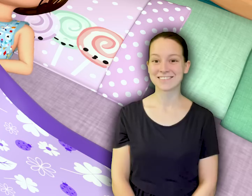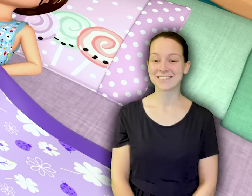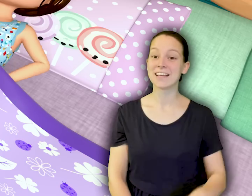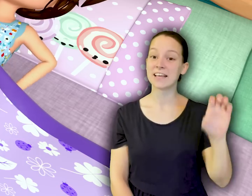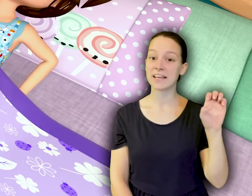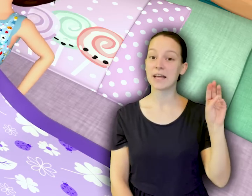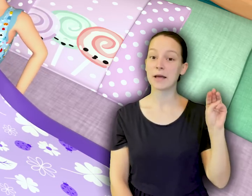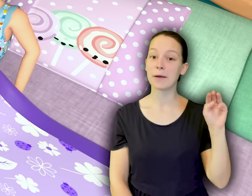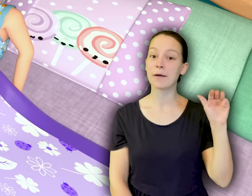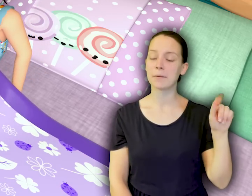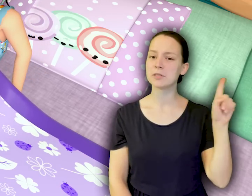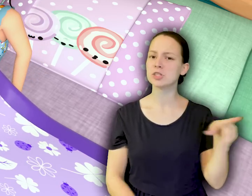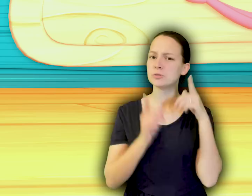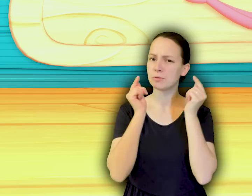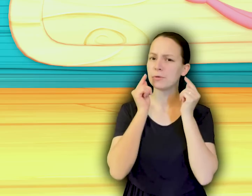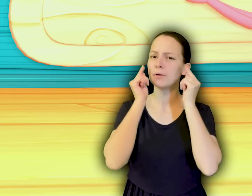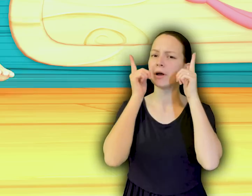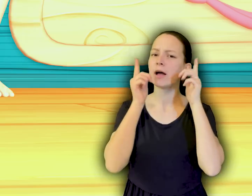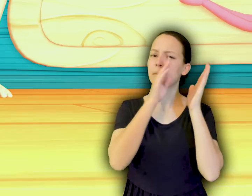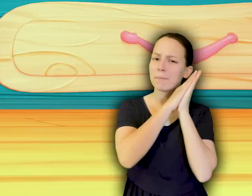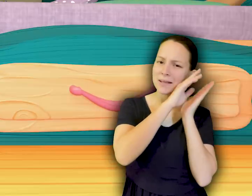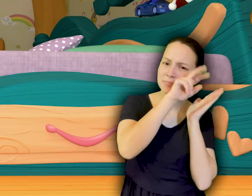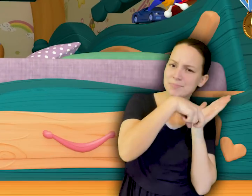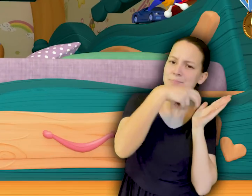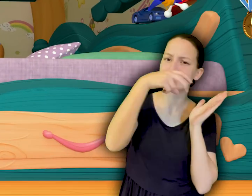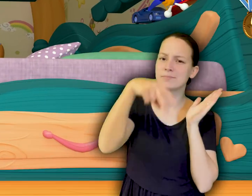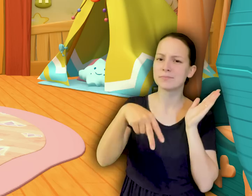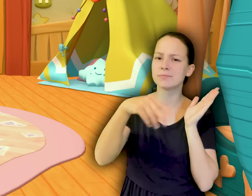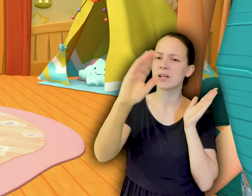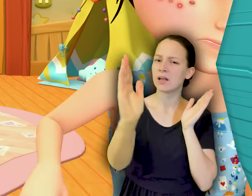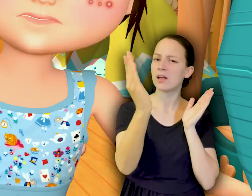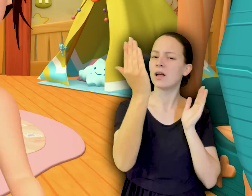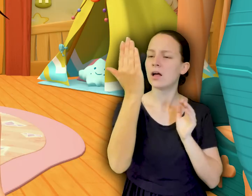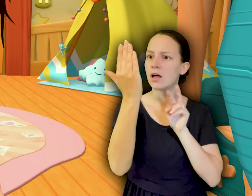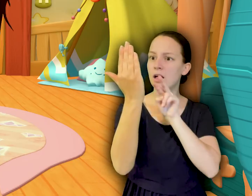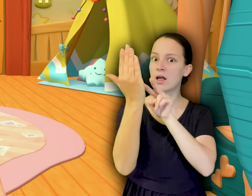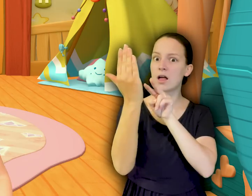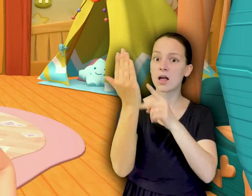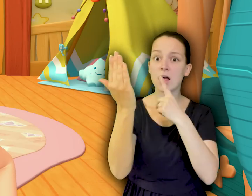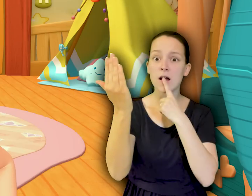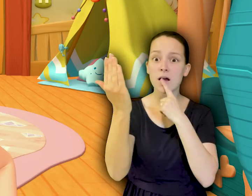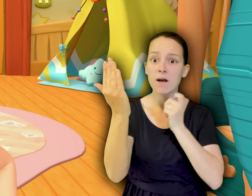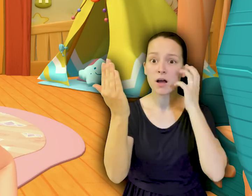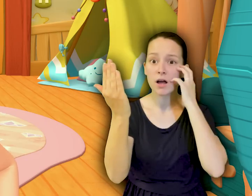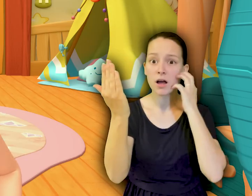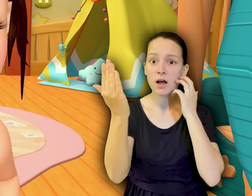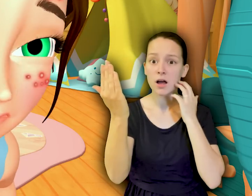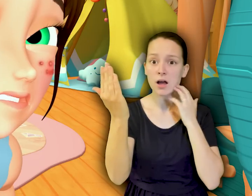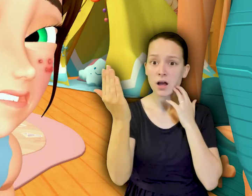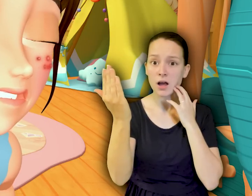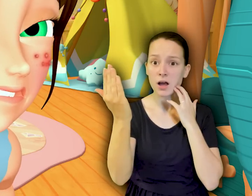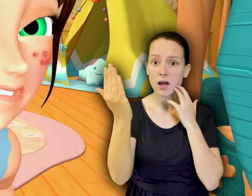day little Emma woke up and she got out of bed then she looked at her face all